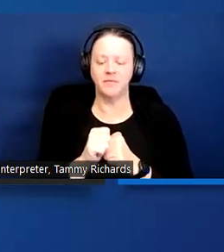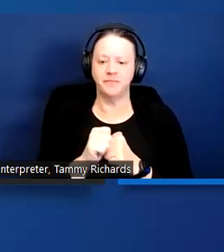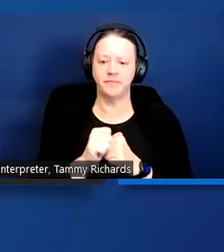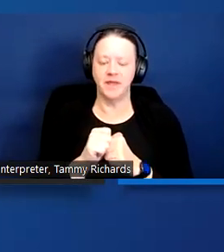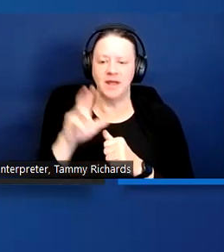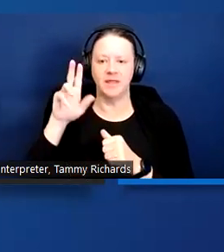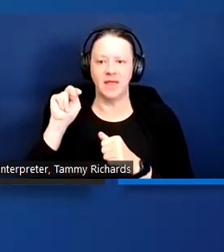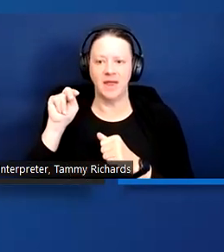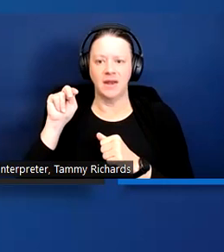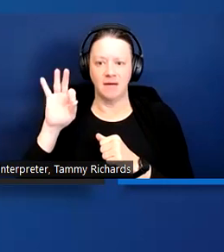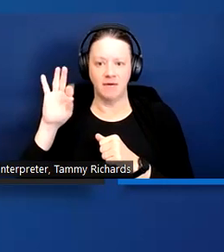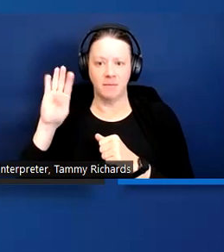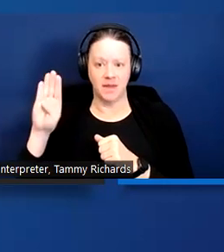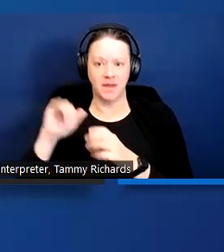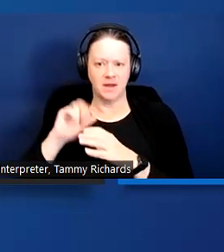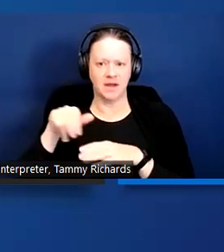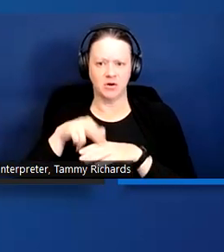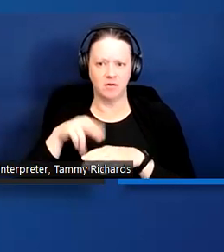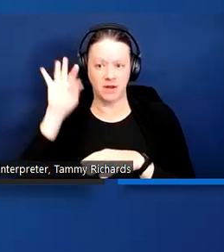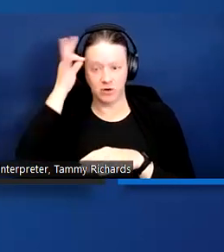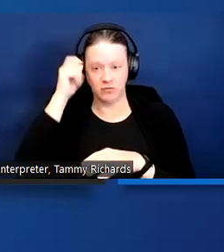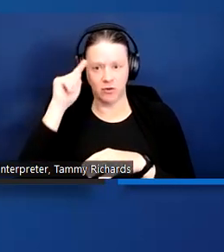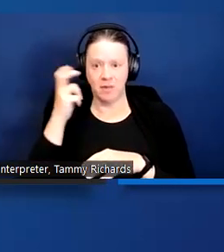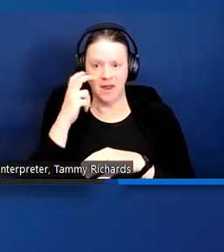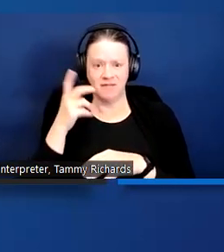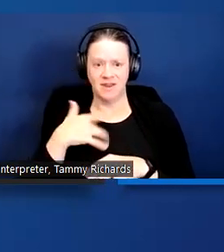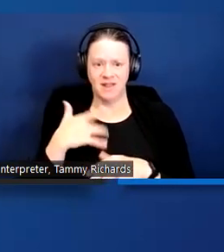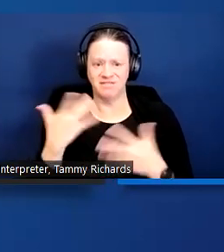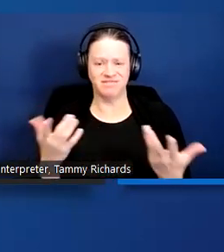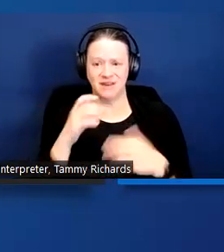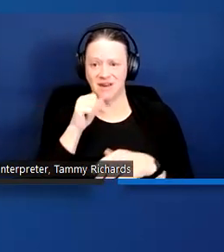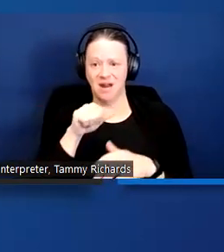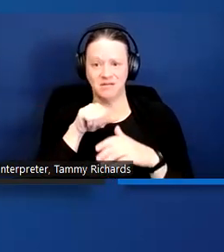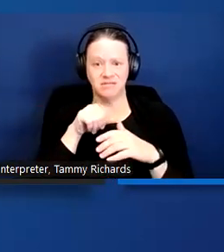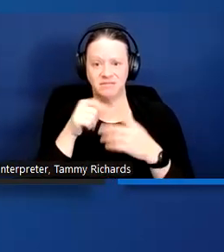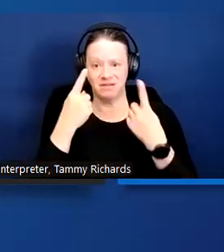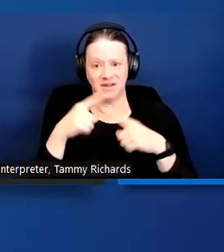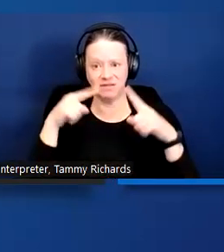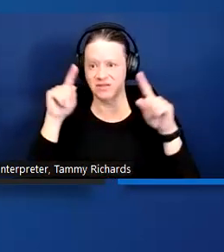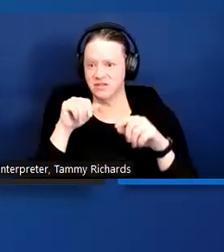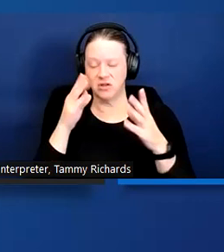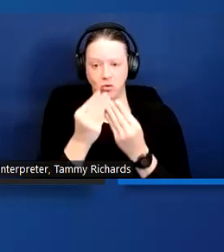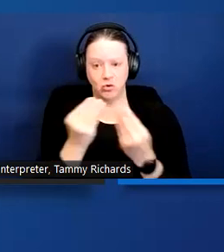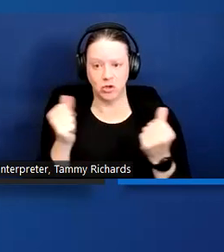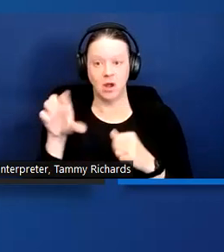don't consider that an effective solution. Other users have made